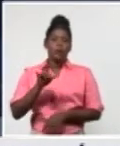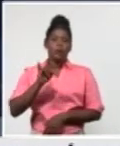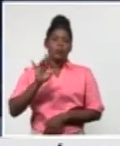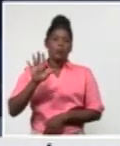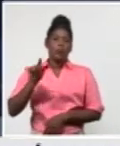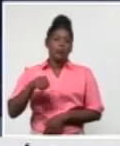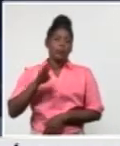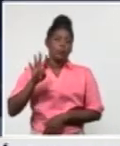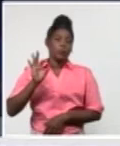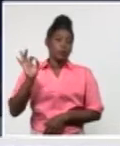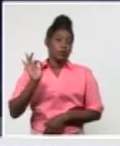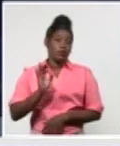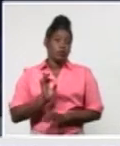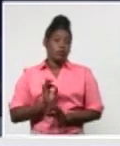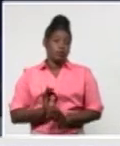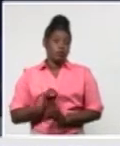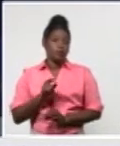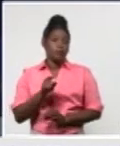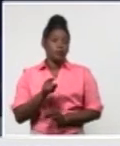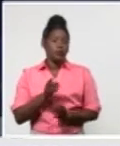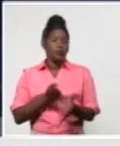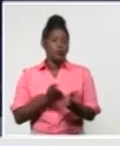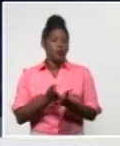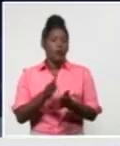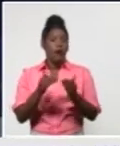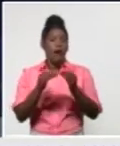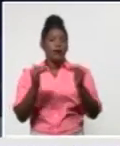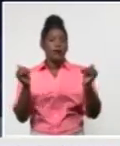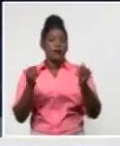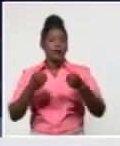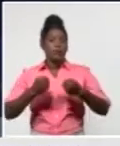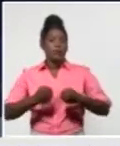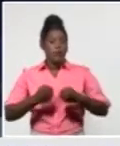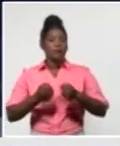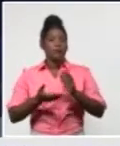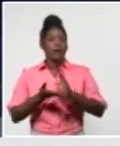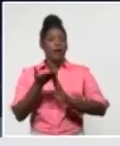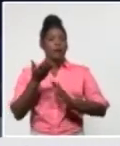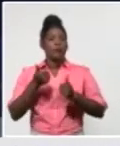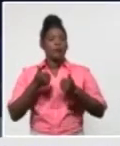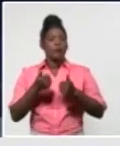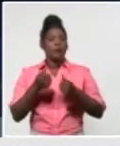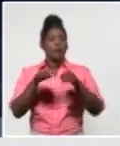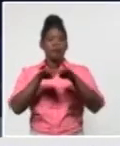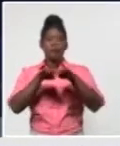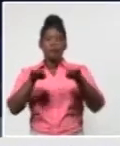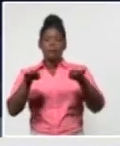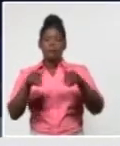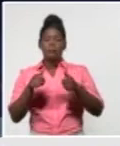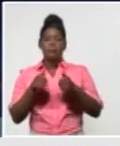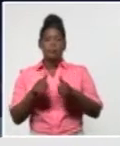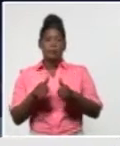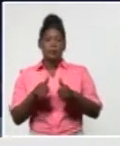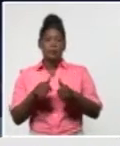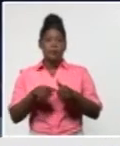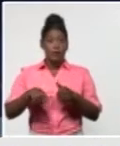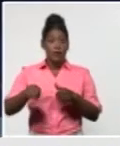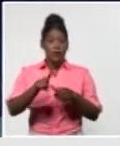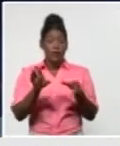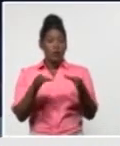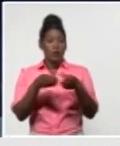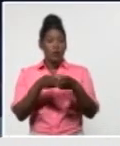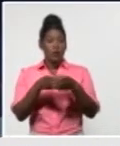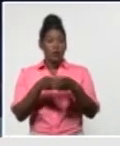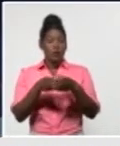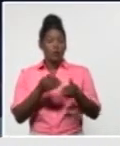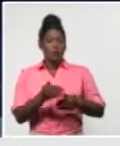251 of them have been discharged, that is 95.4%, have recovered, all have had a